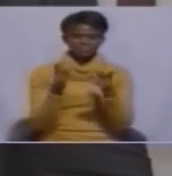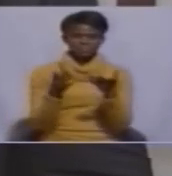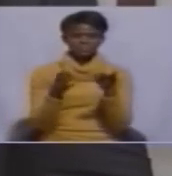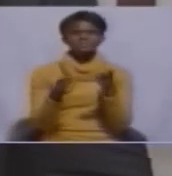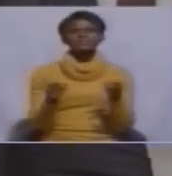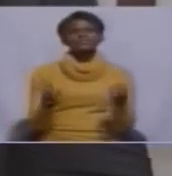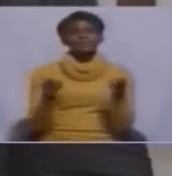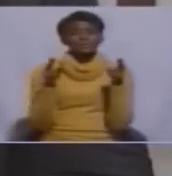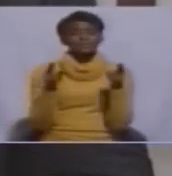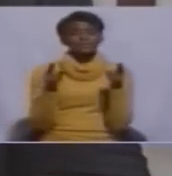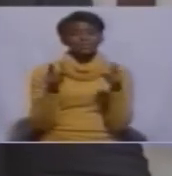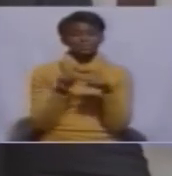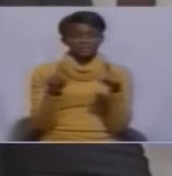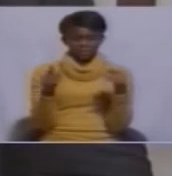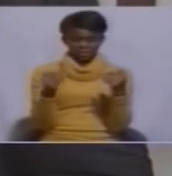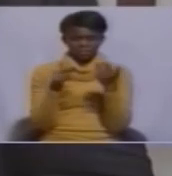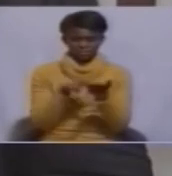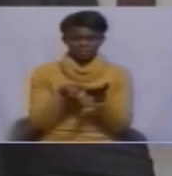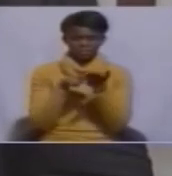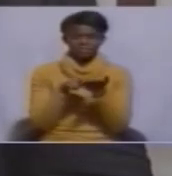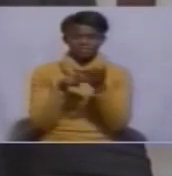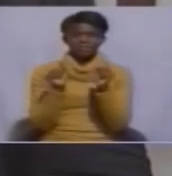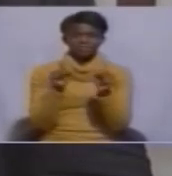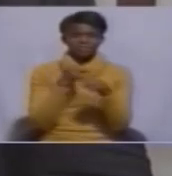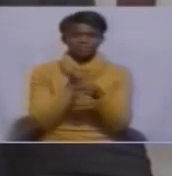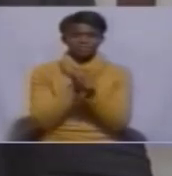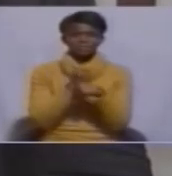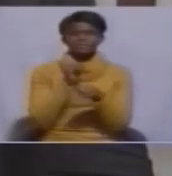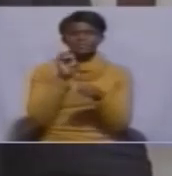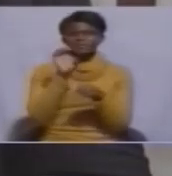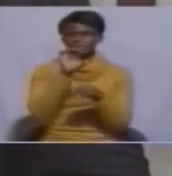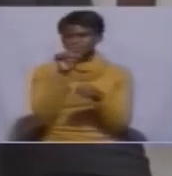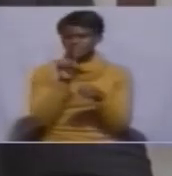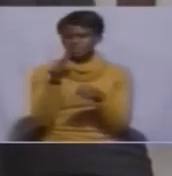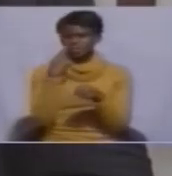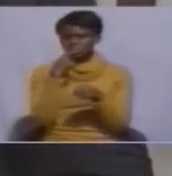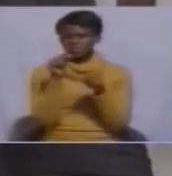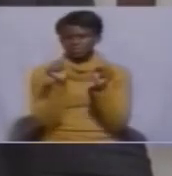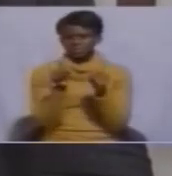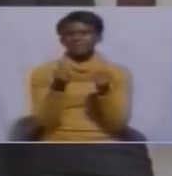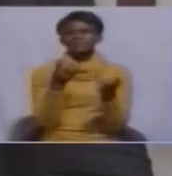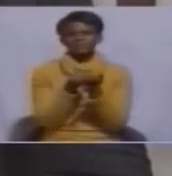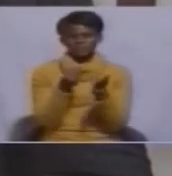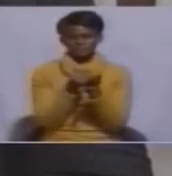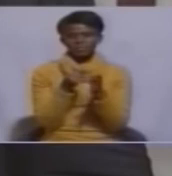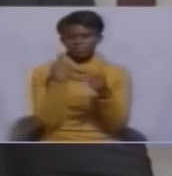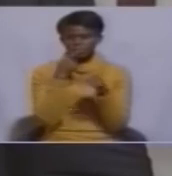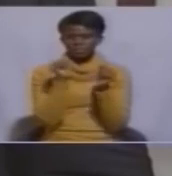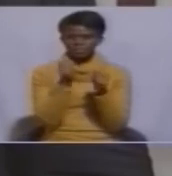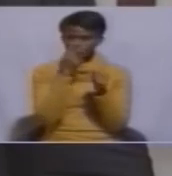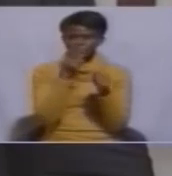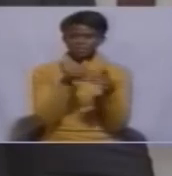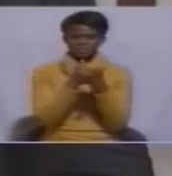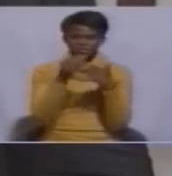be too high, but representations can be made to the Electoral Commission, who came up with these fees. I'm sure they can maybe look at them.